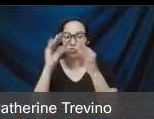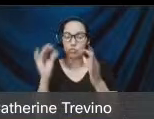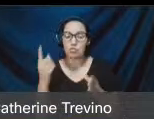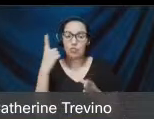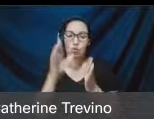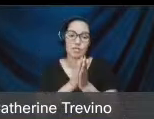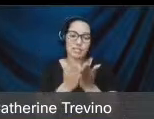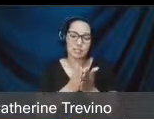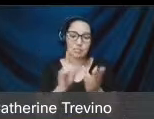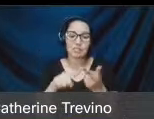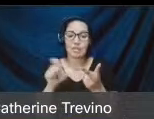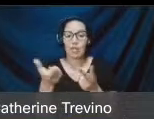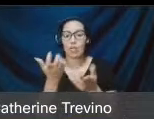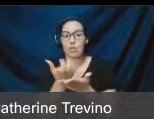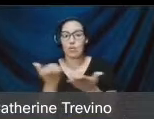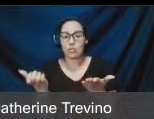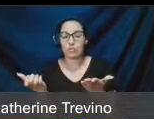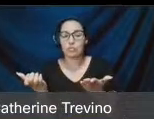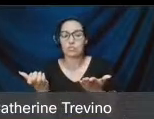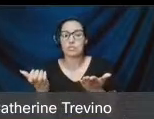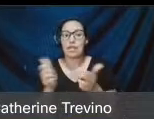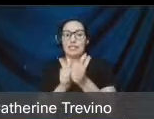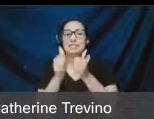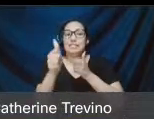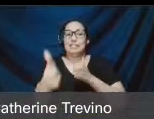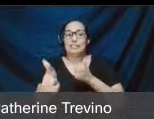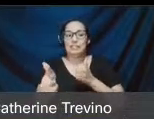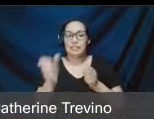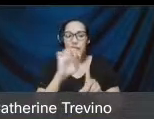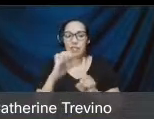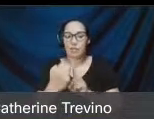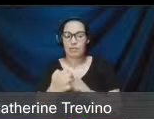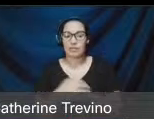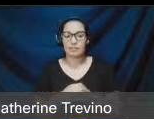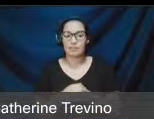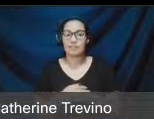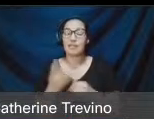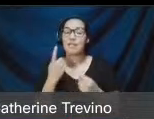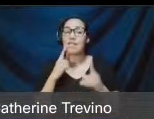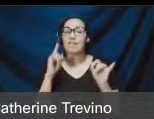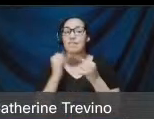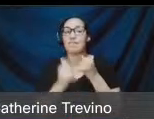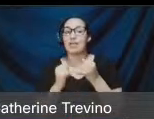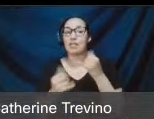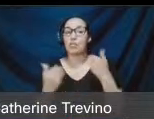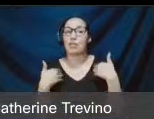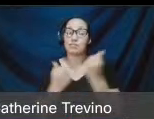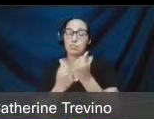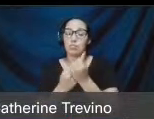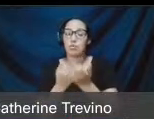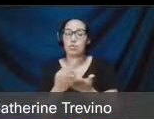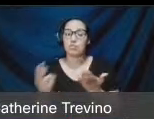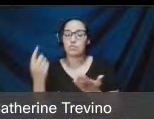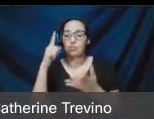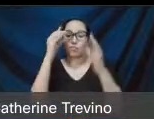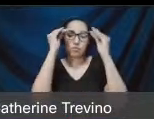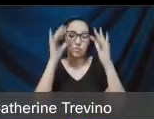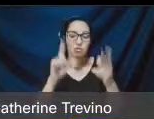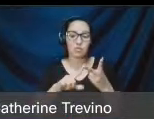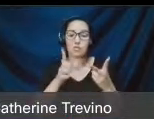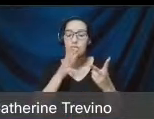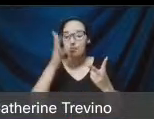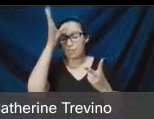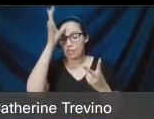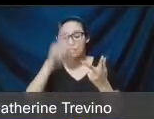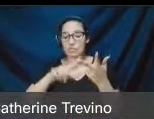materials in a distance environment. Finally, we do have support resources for teachers, students, and parents through